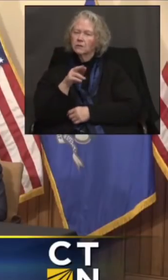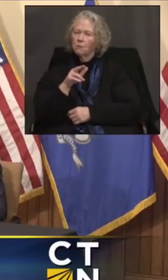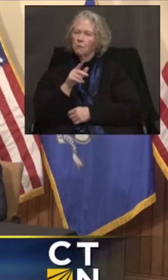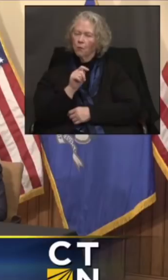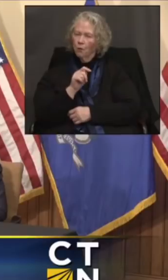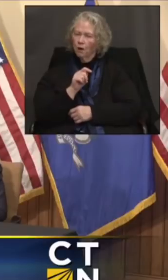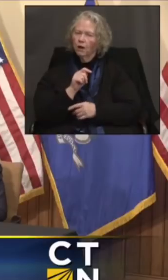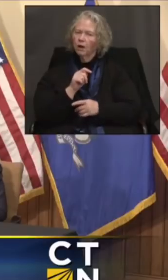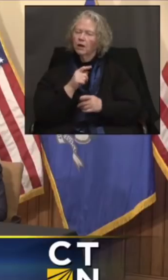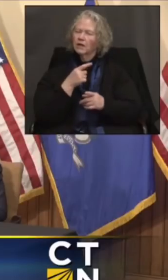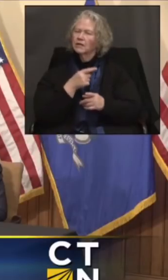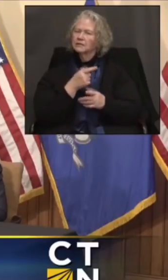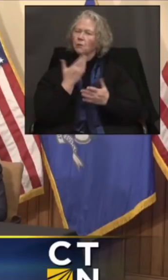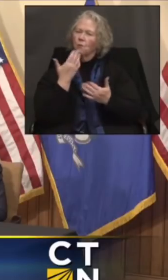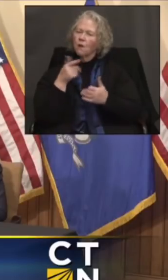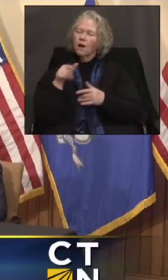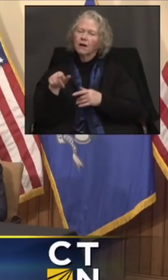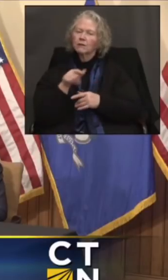as opposed to the state?